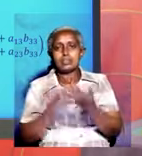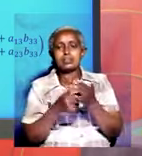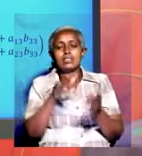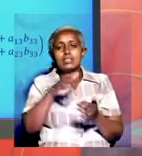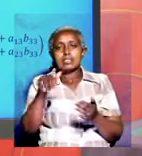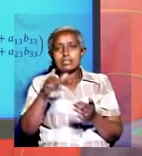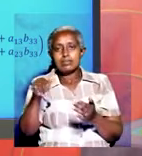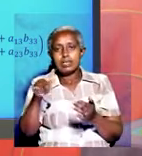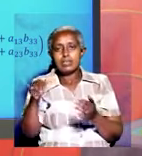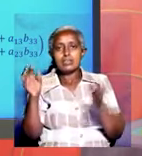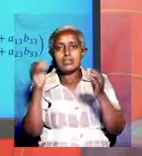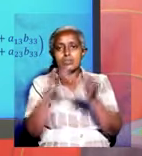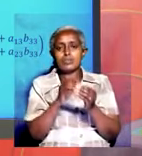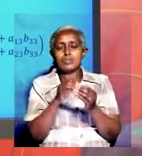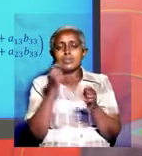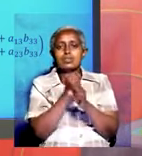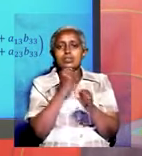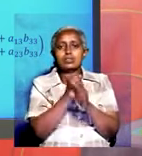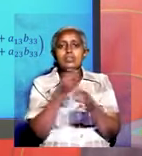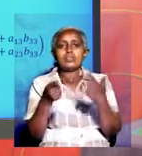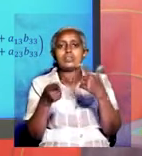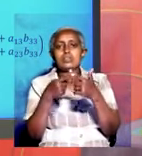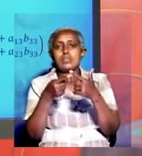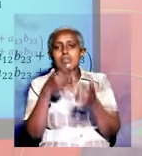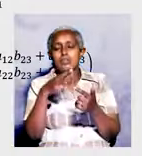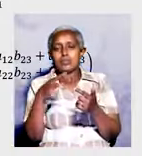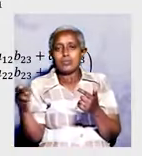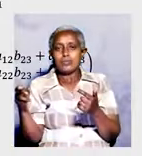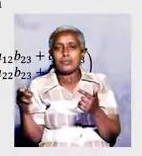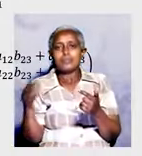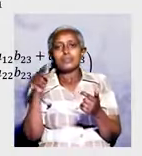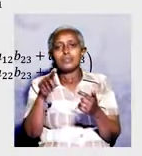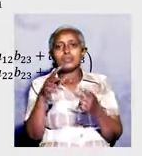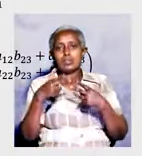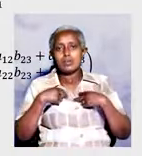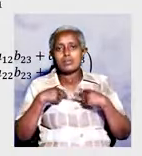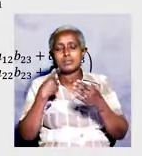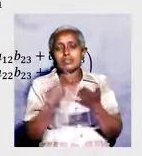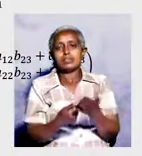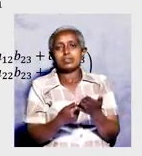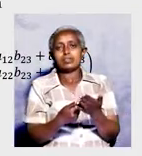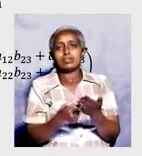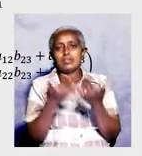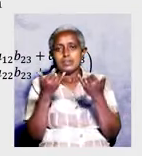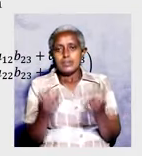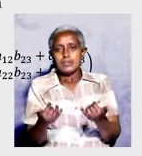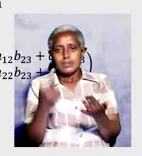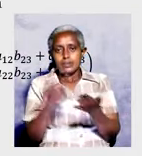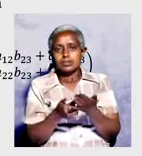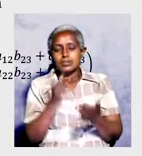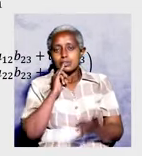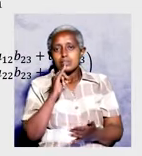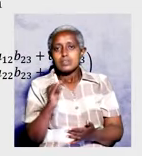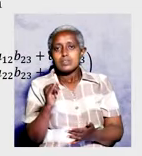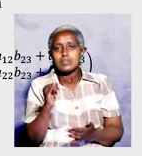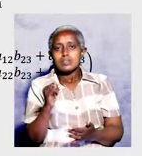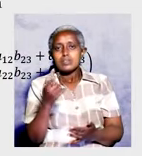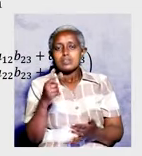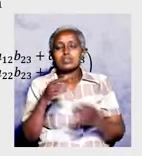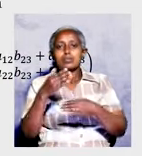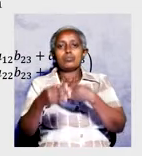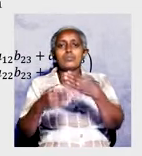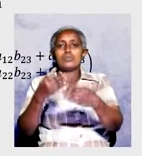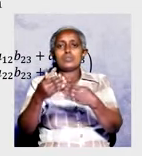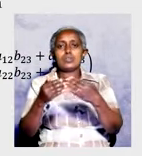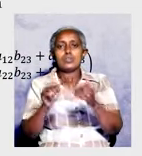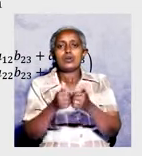Similarly, you can do for the second row. So you will have this. Now this is the procedure how